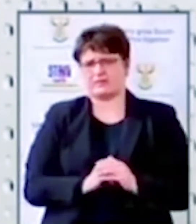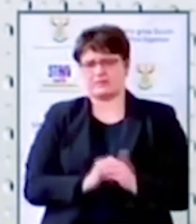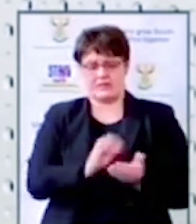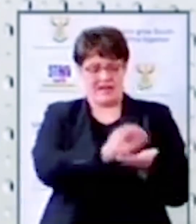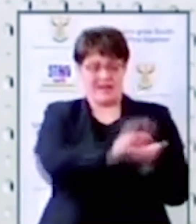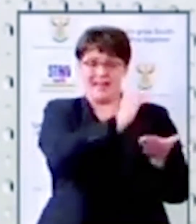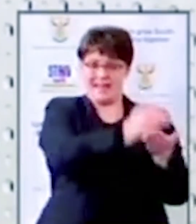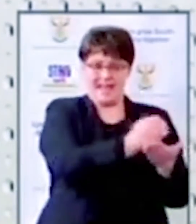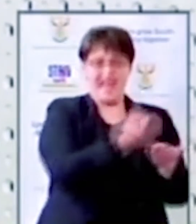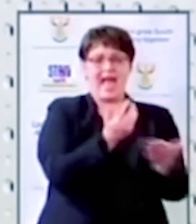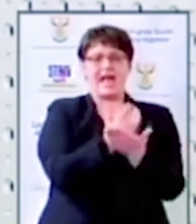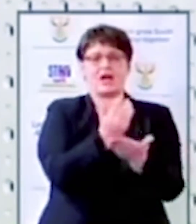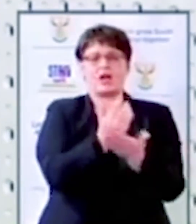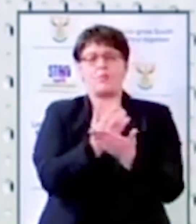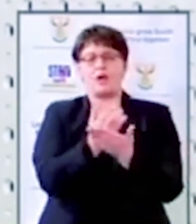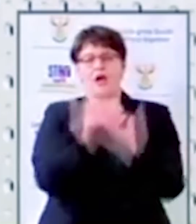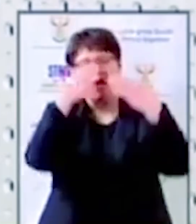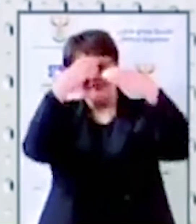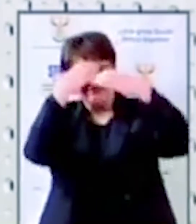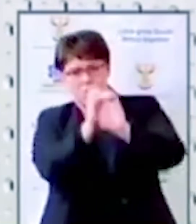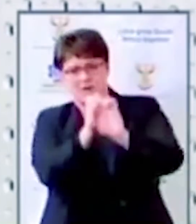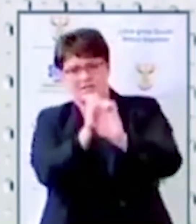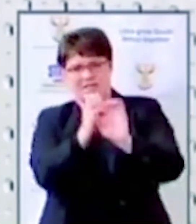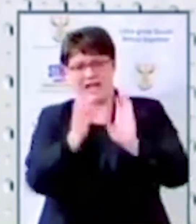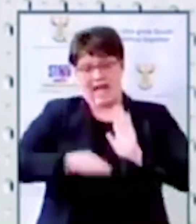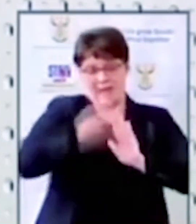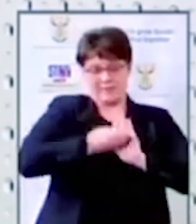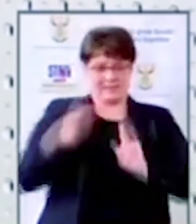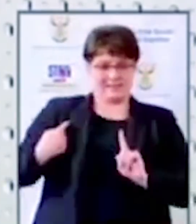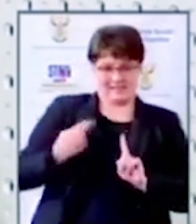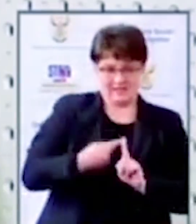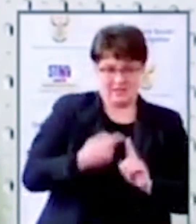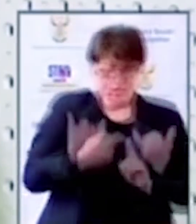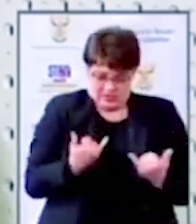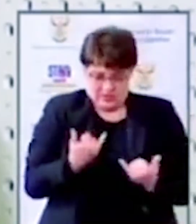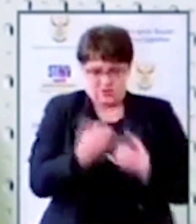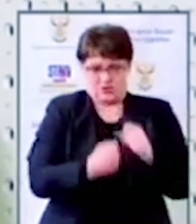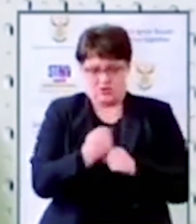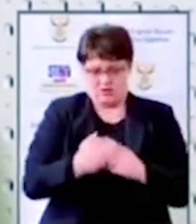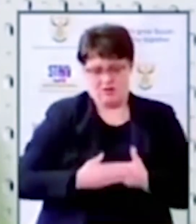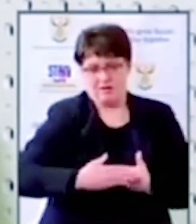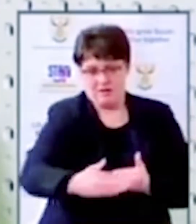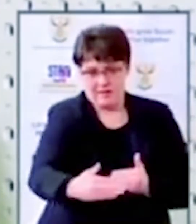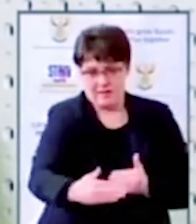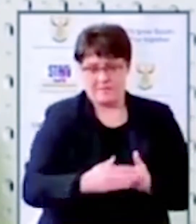fiscal and economic focus for the current fiscal year.